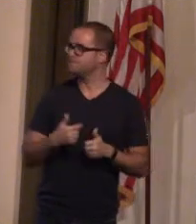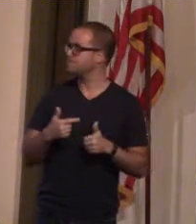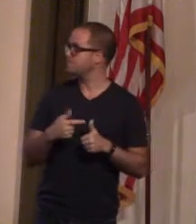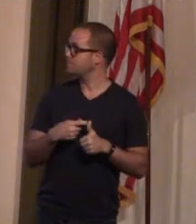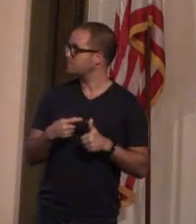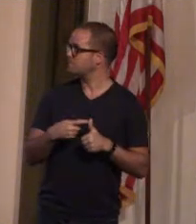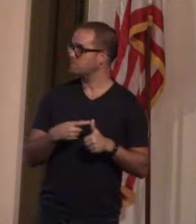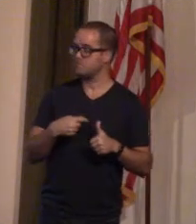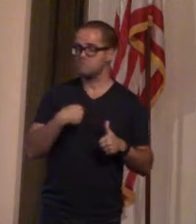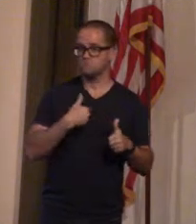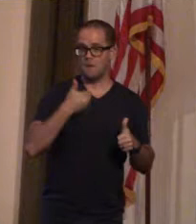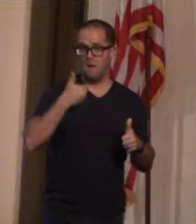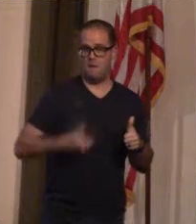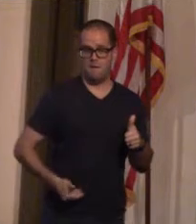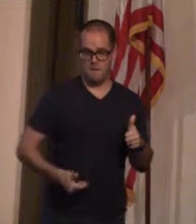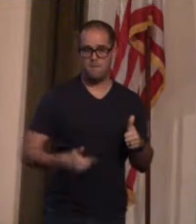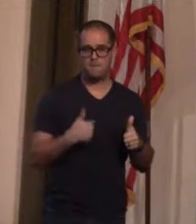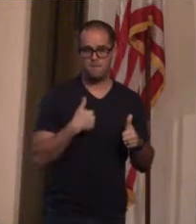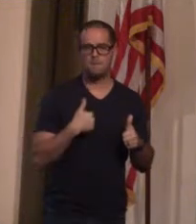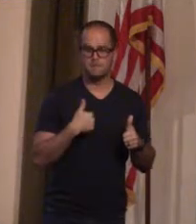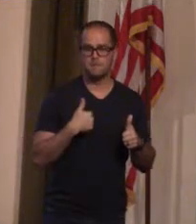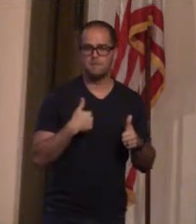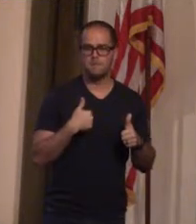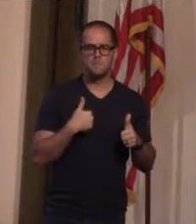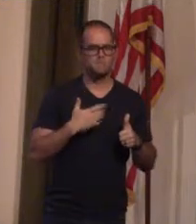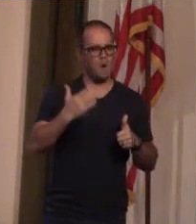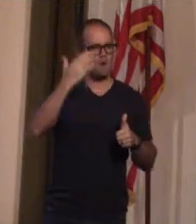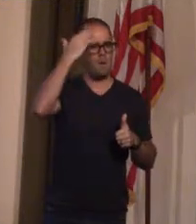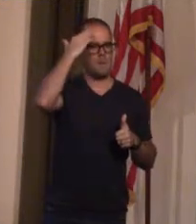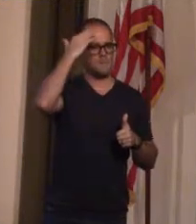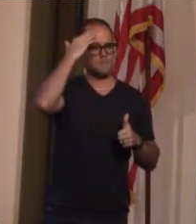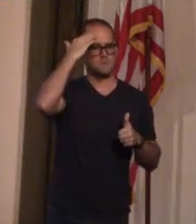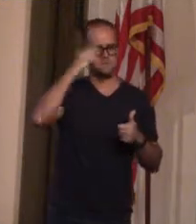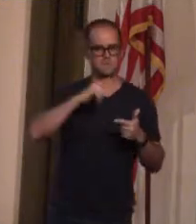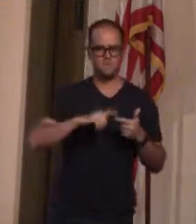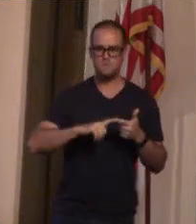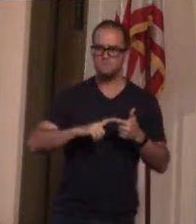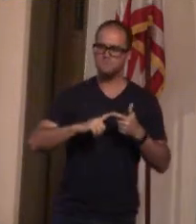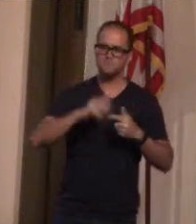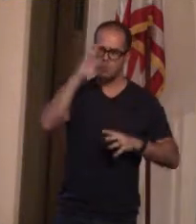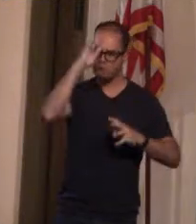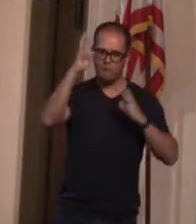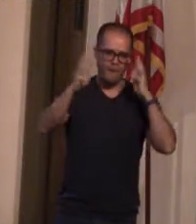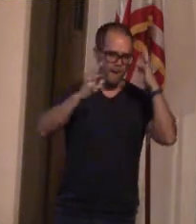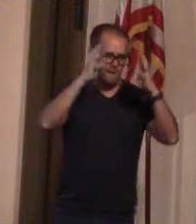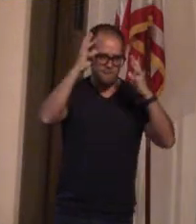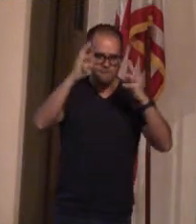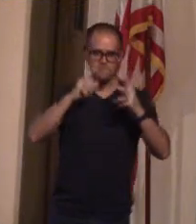exploring all that for myself, and here's what I've learned to accept about myself this week.